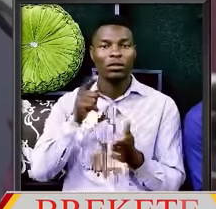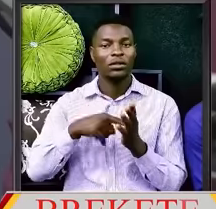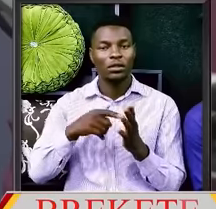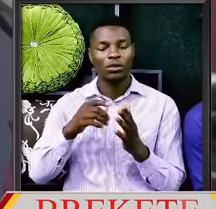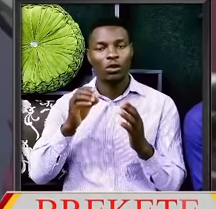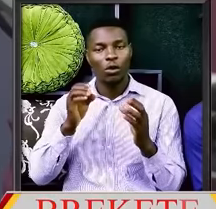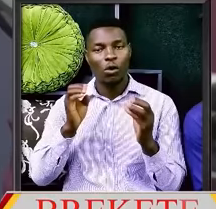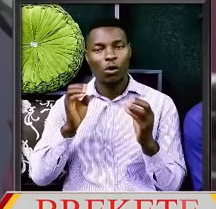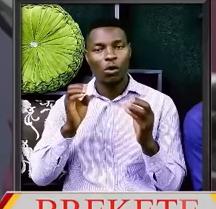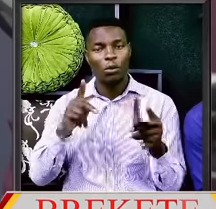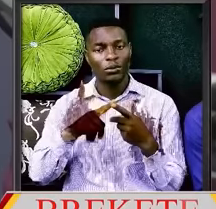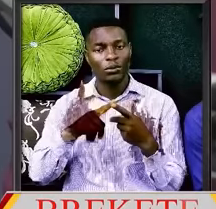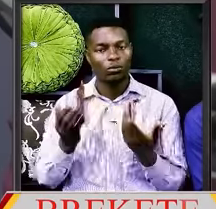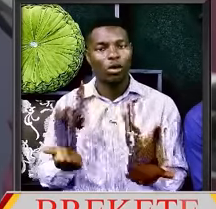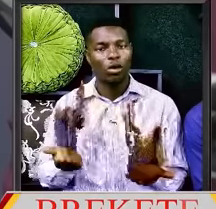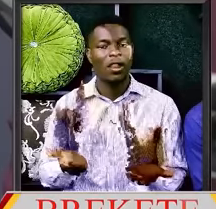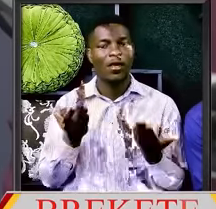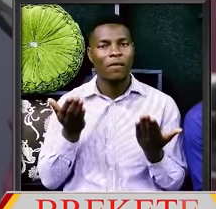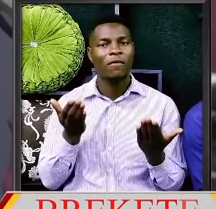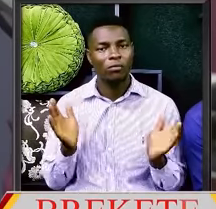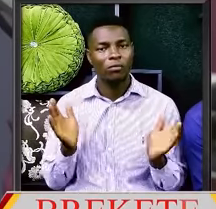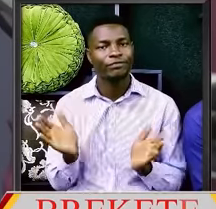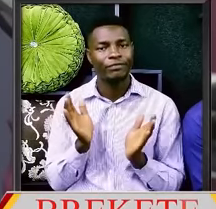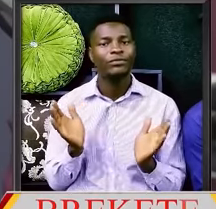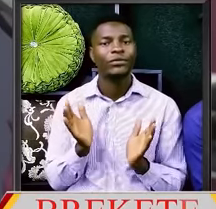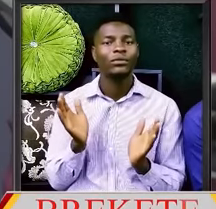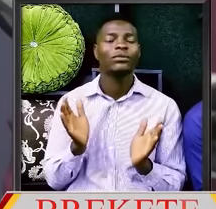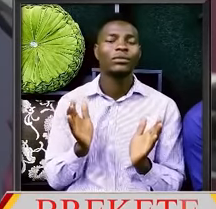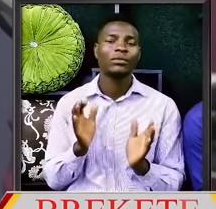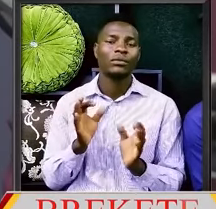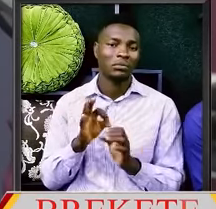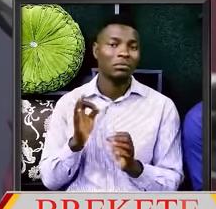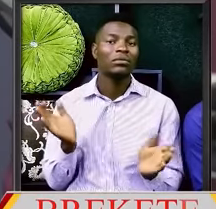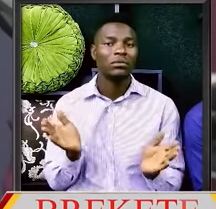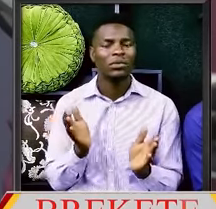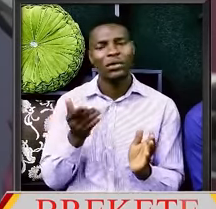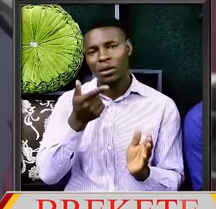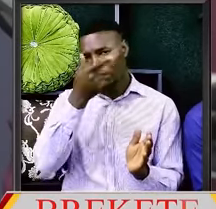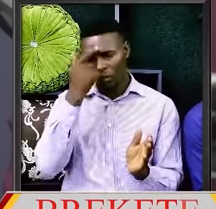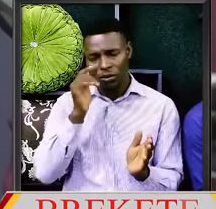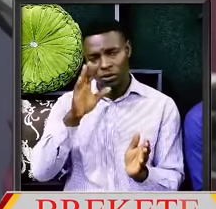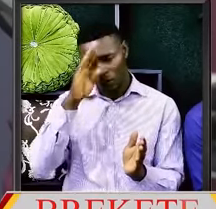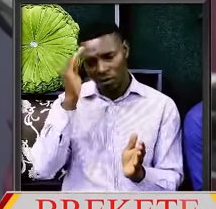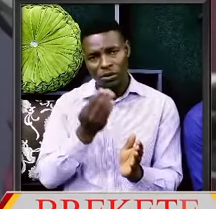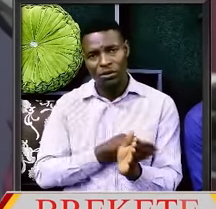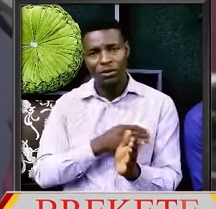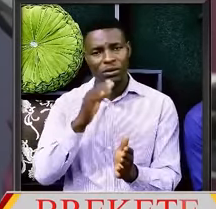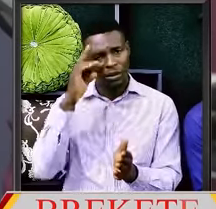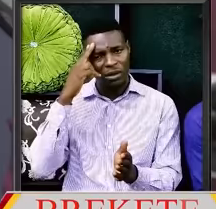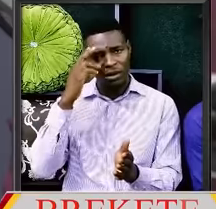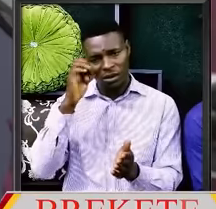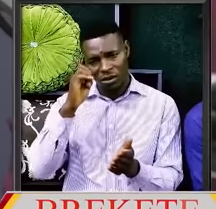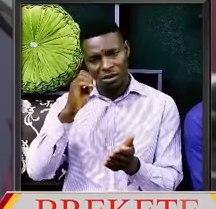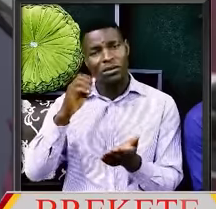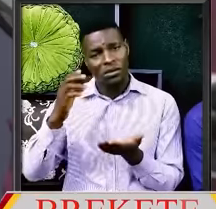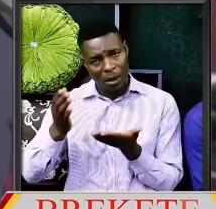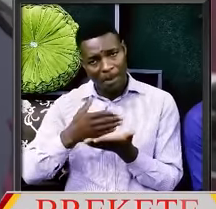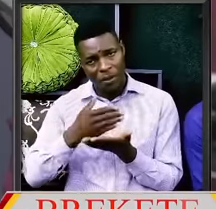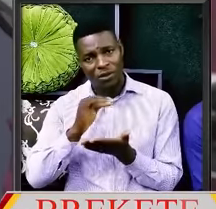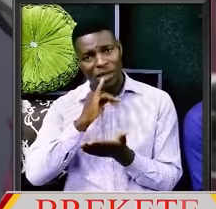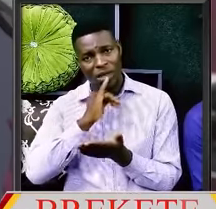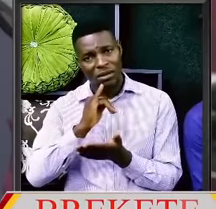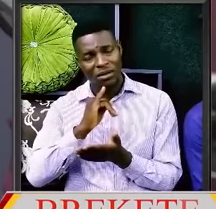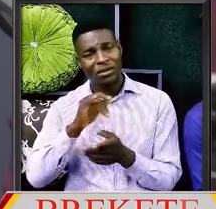spirit, sir. Because your song is music that like inspiration to us in my